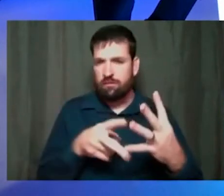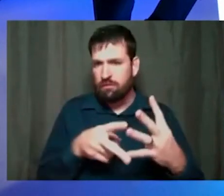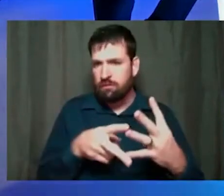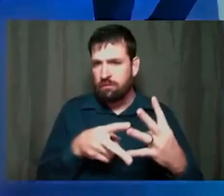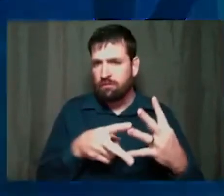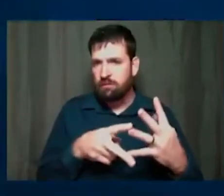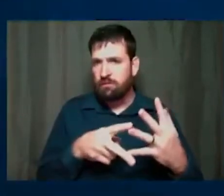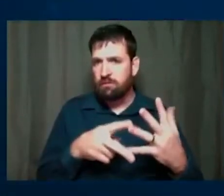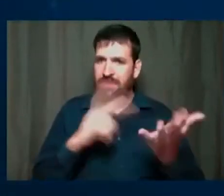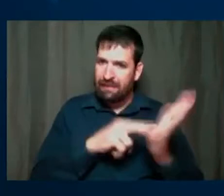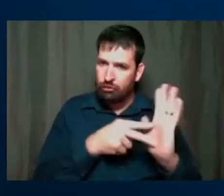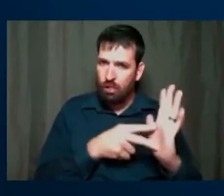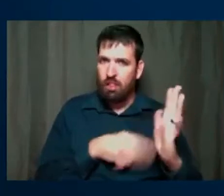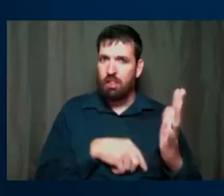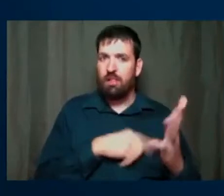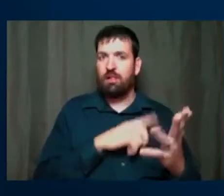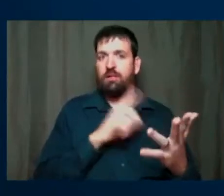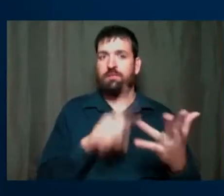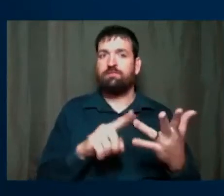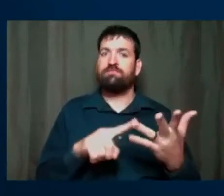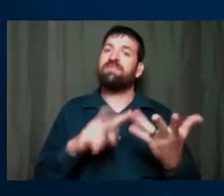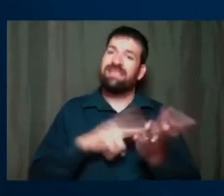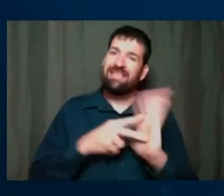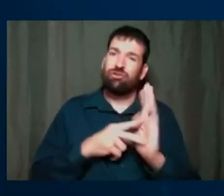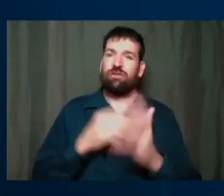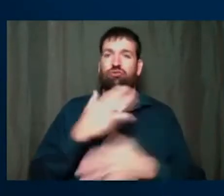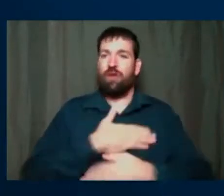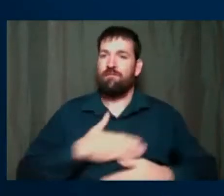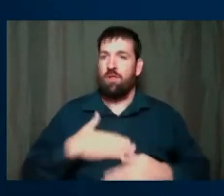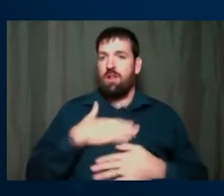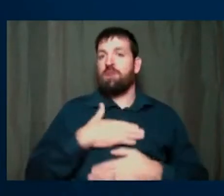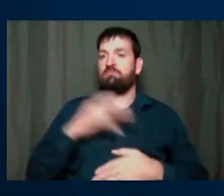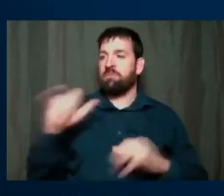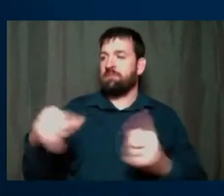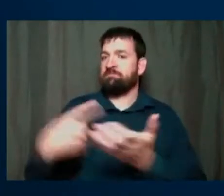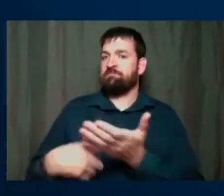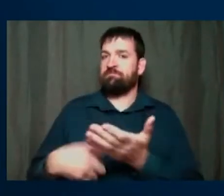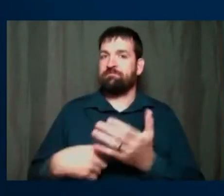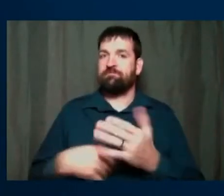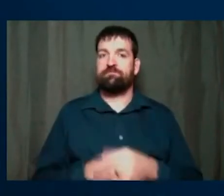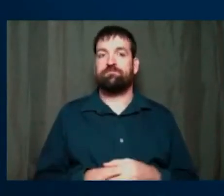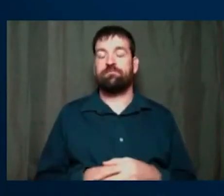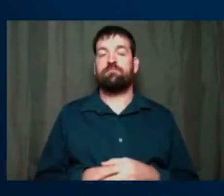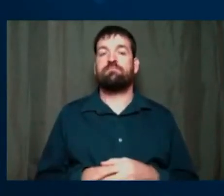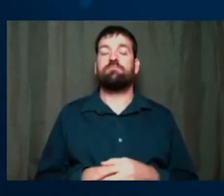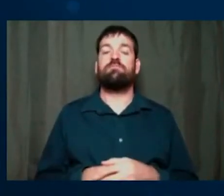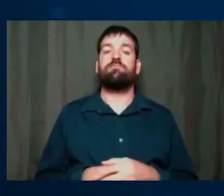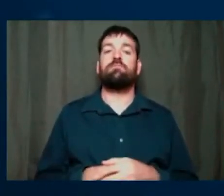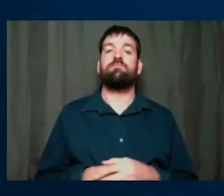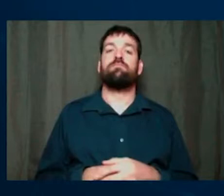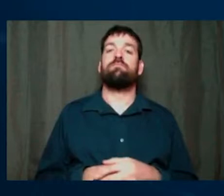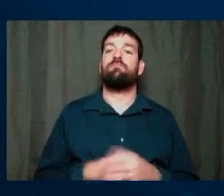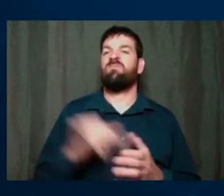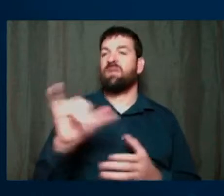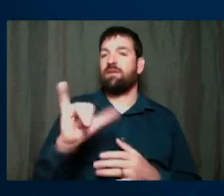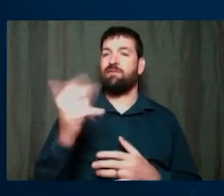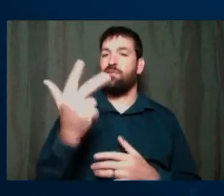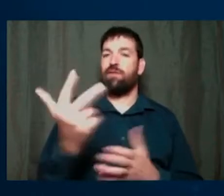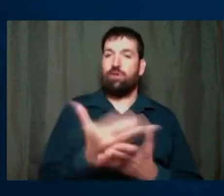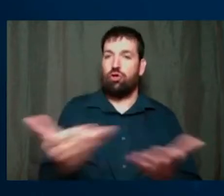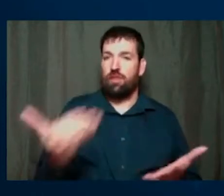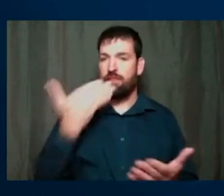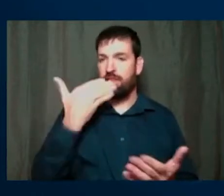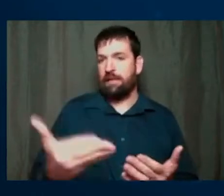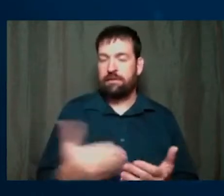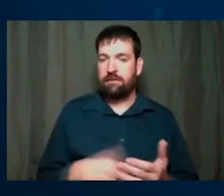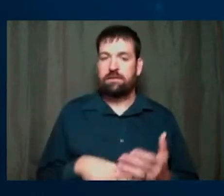You said intentionally grateful. That's a good week to talk about that. So also along the lines, kind of with the three good things, is finding something to